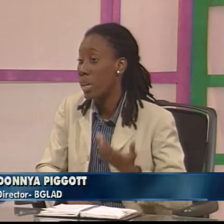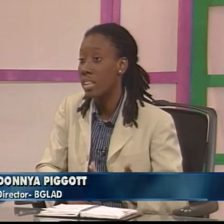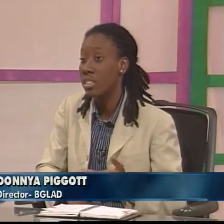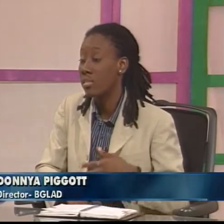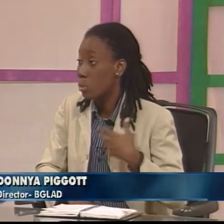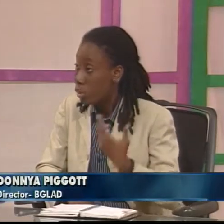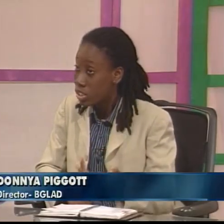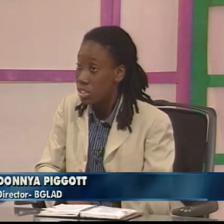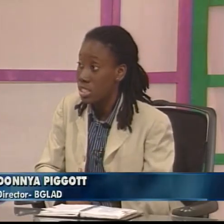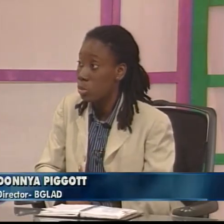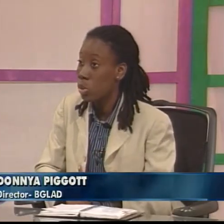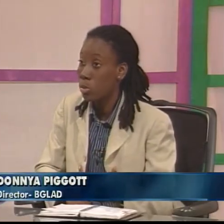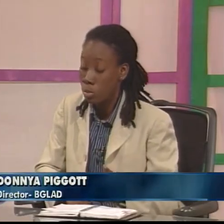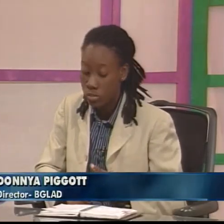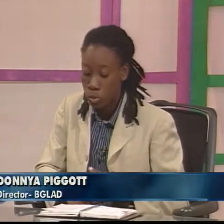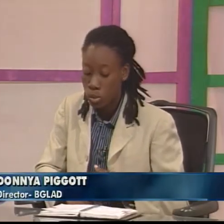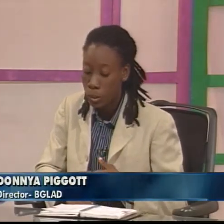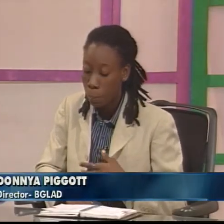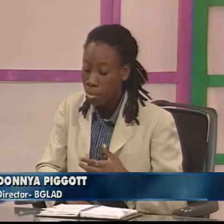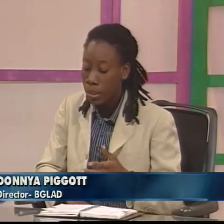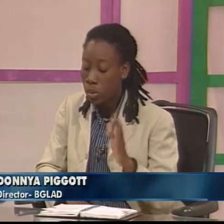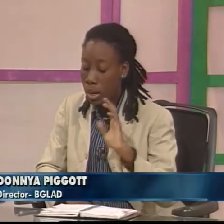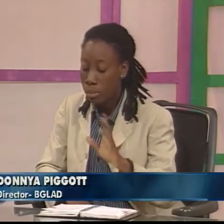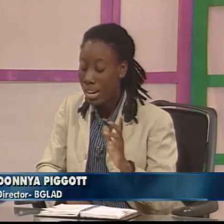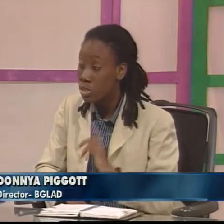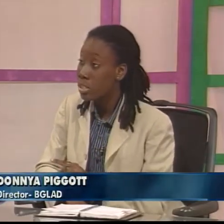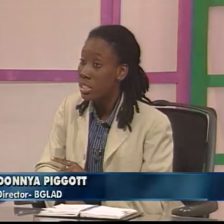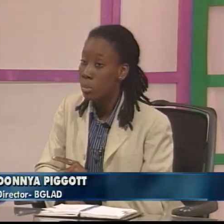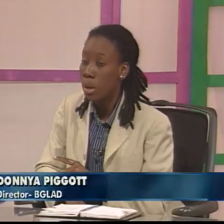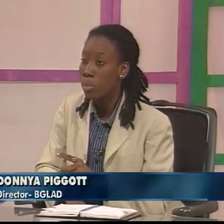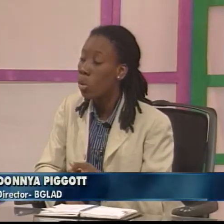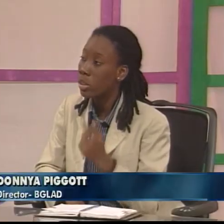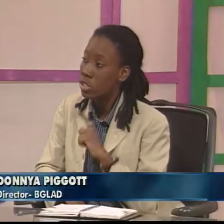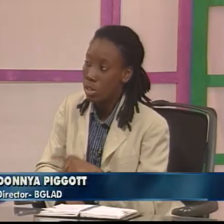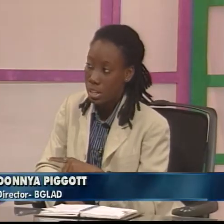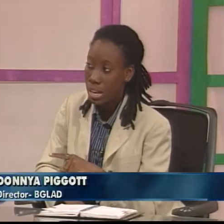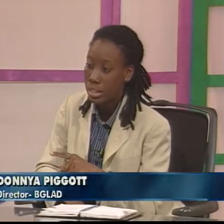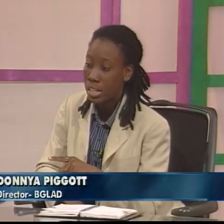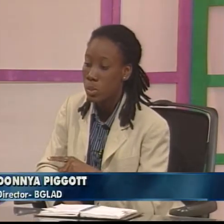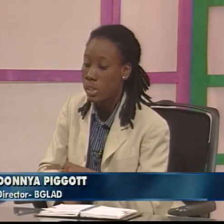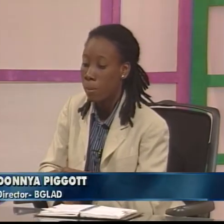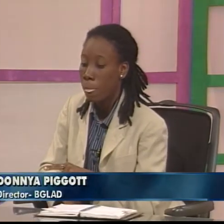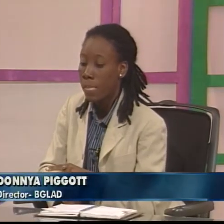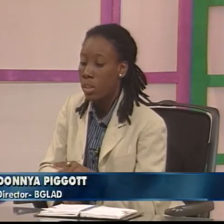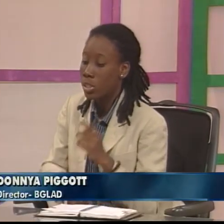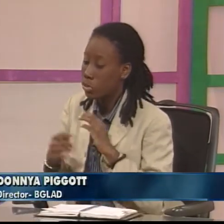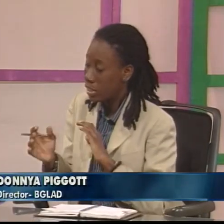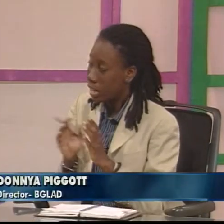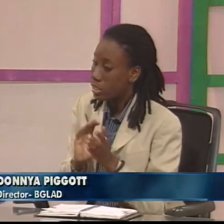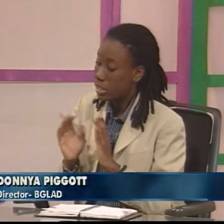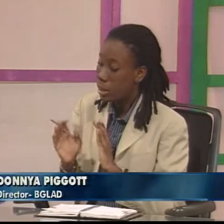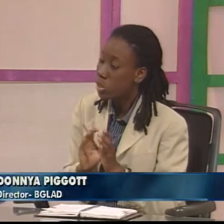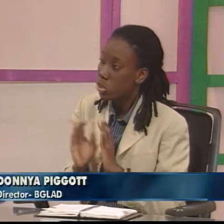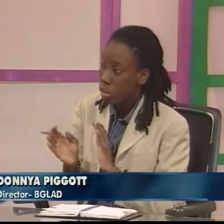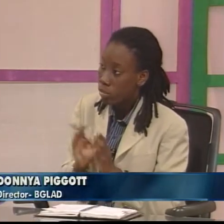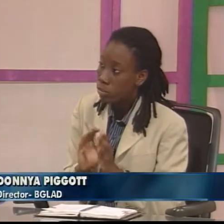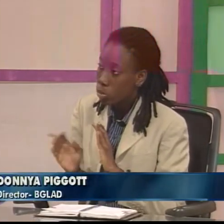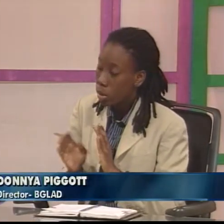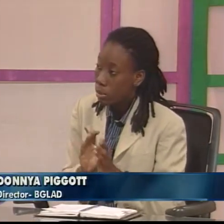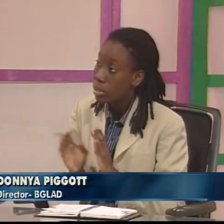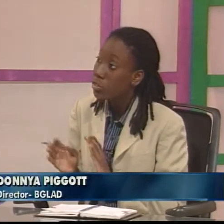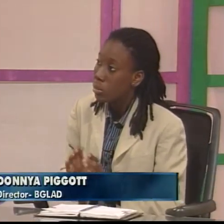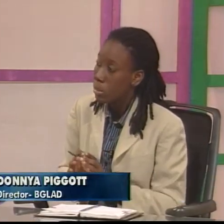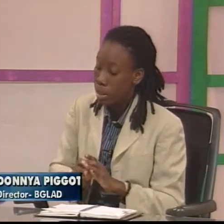in ways of depression, as I spoke about before. Cadres did a poll in Trinidad, actually. In Trinidad, the numbers are not